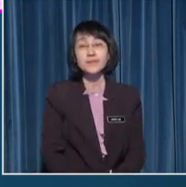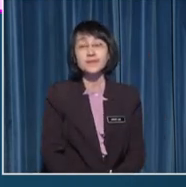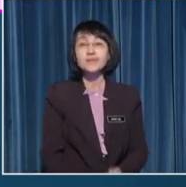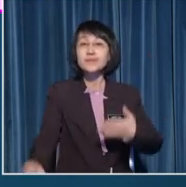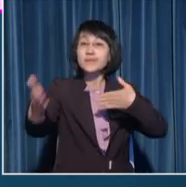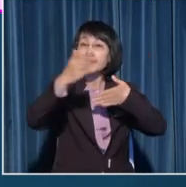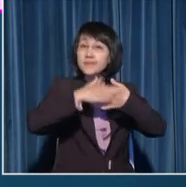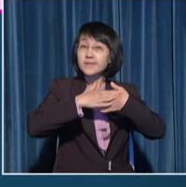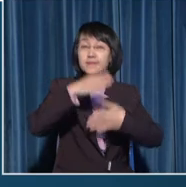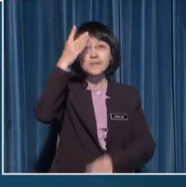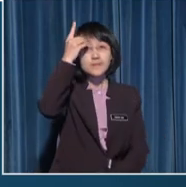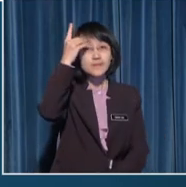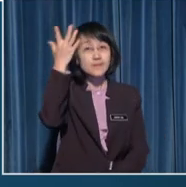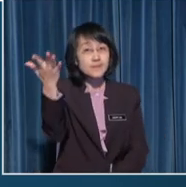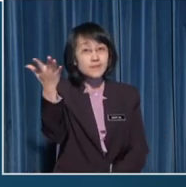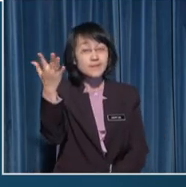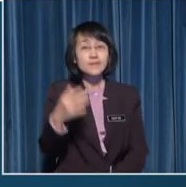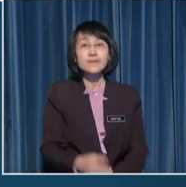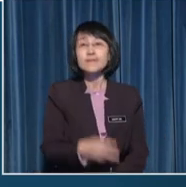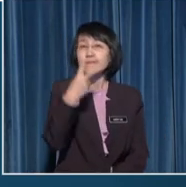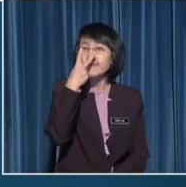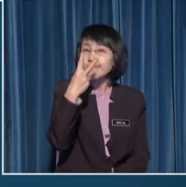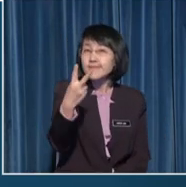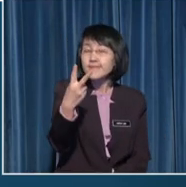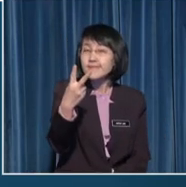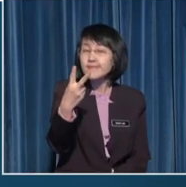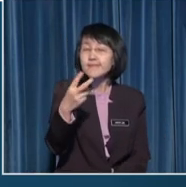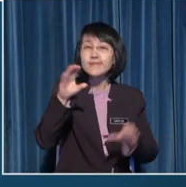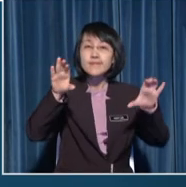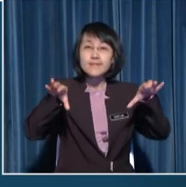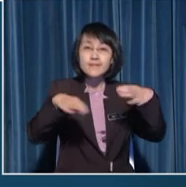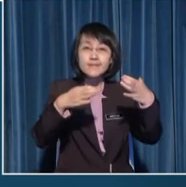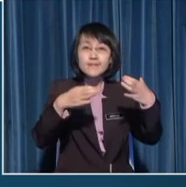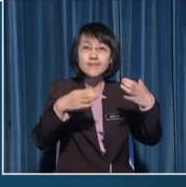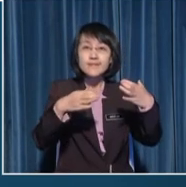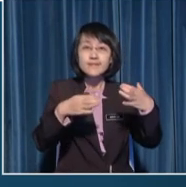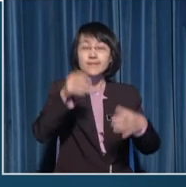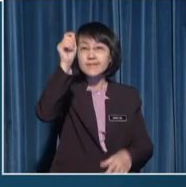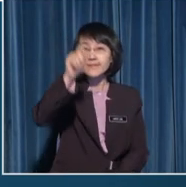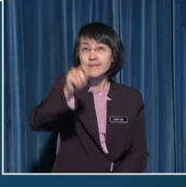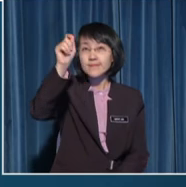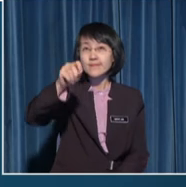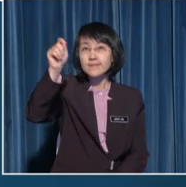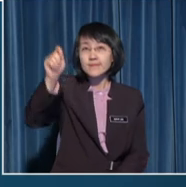Back to the data, look and make a tally for each of them.